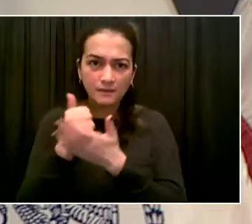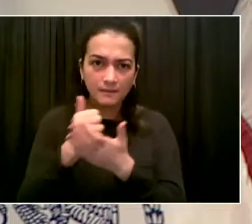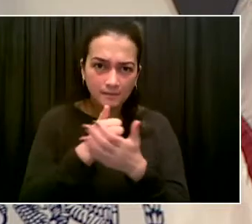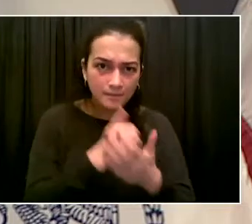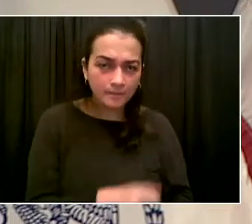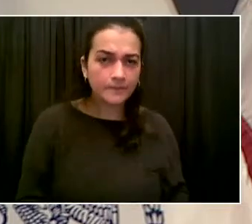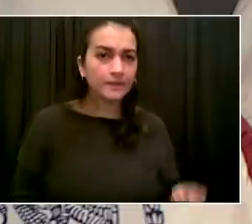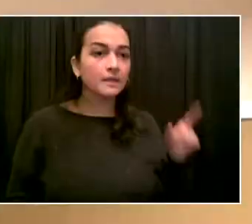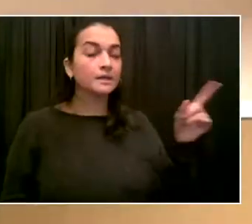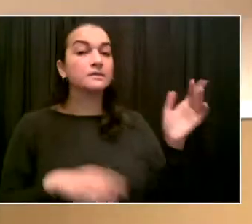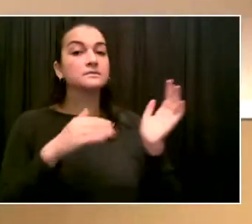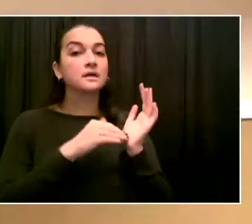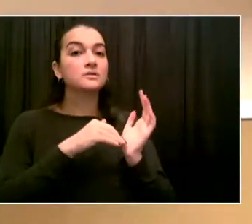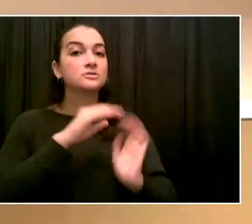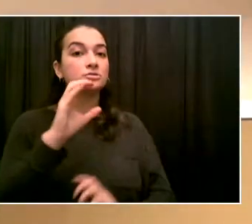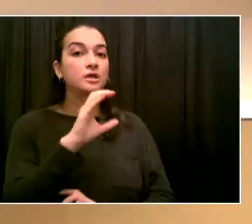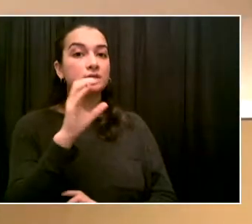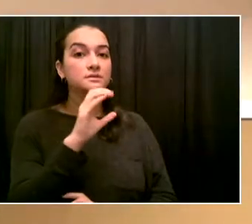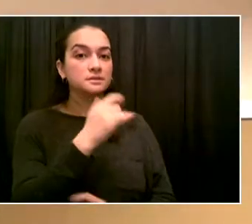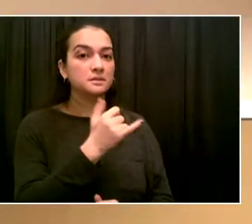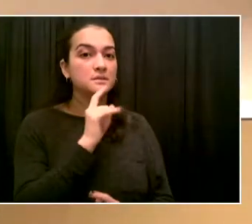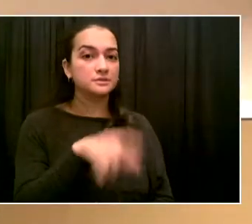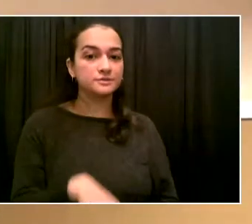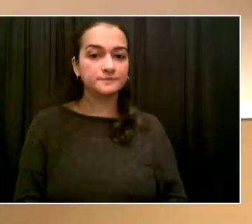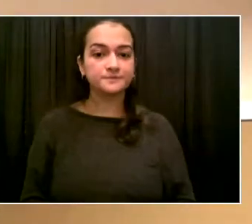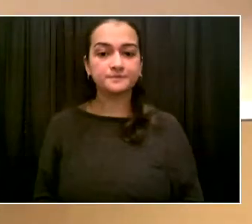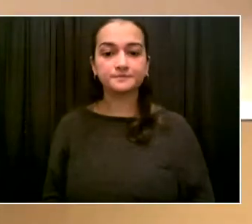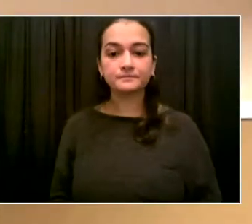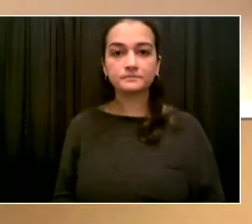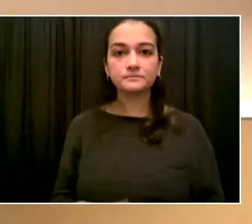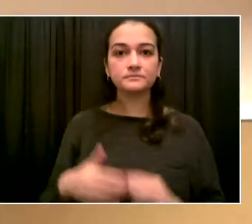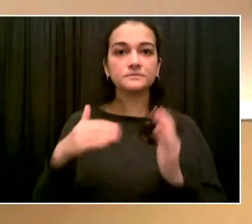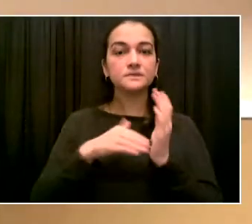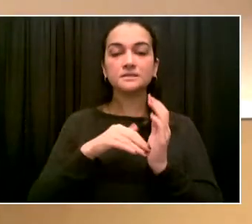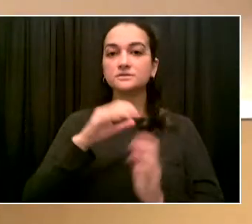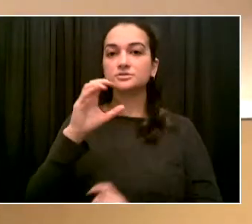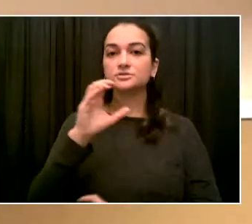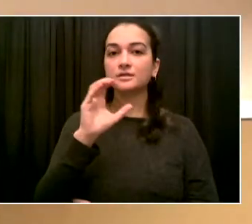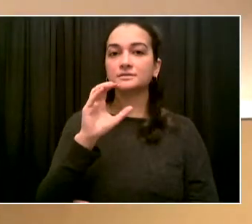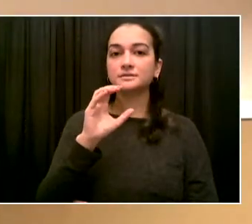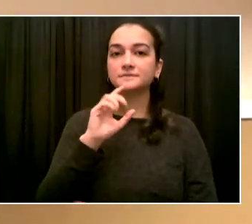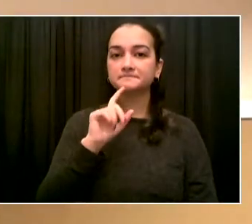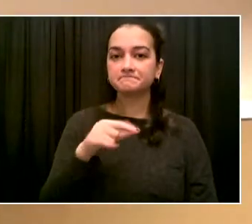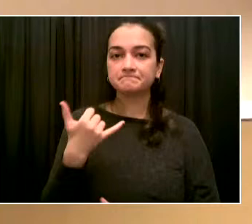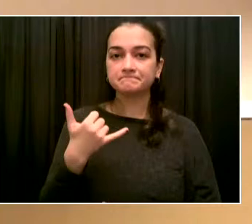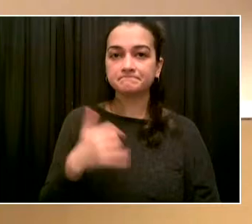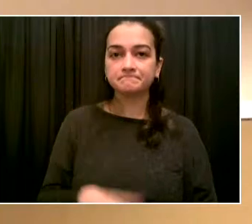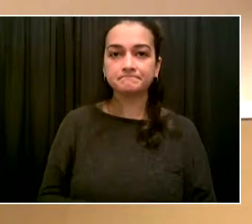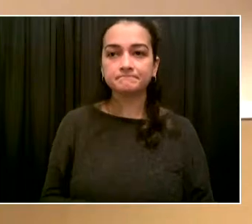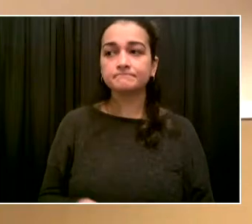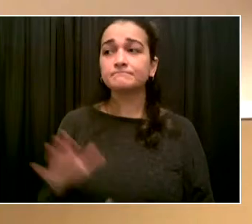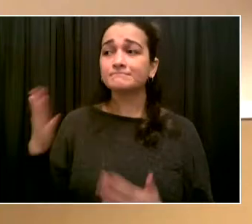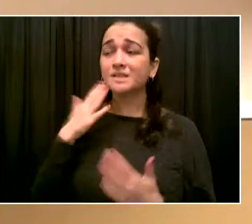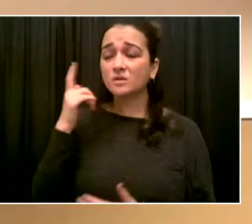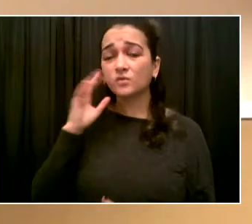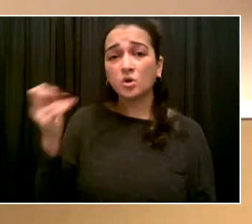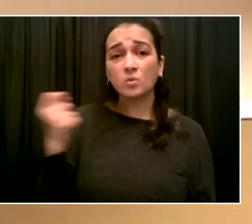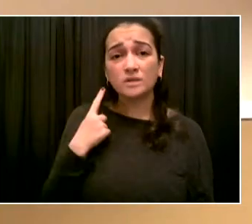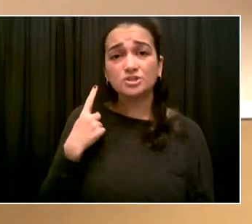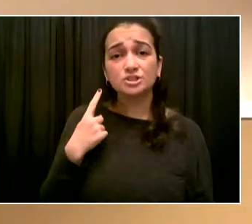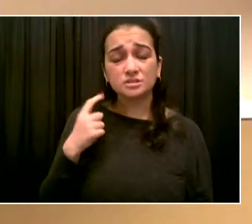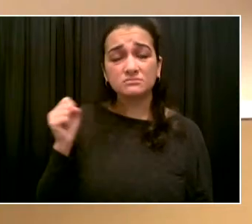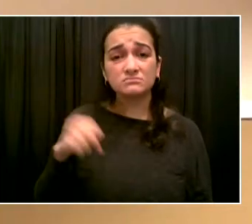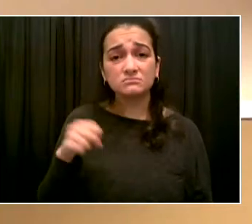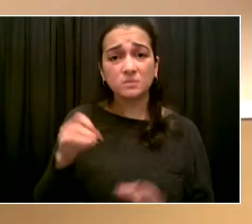Thank you, sir, and I appreciate those kind words. And Gersh, but the DOT and DOHMH, we are in regular